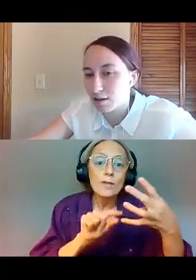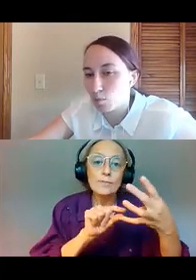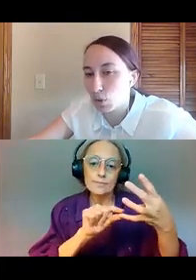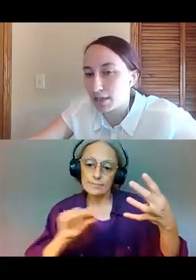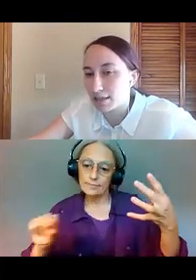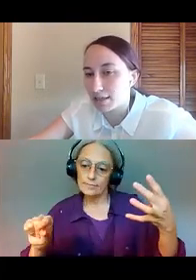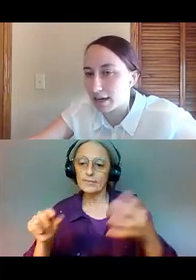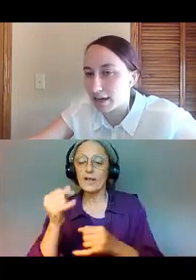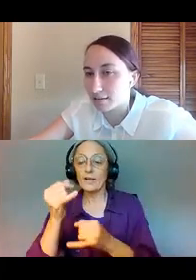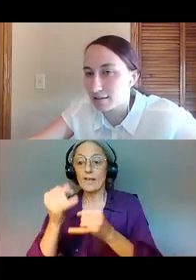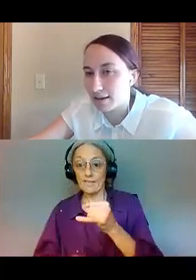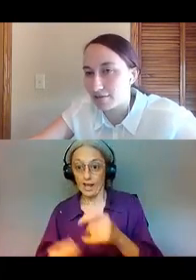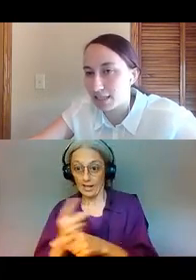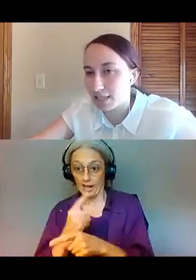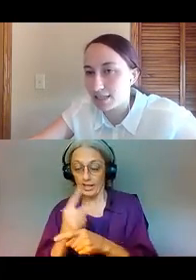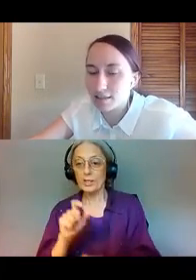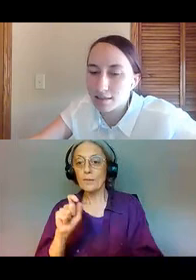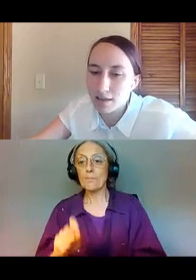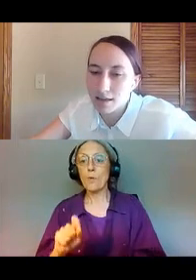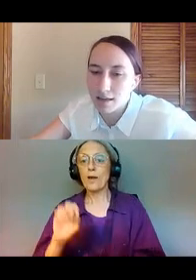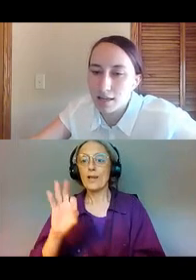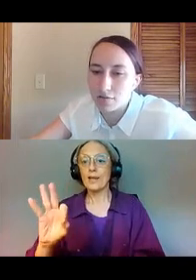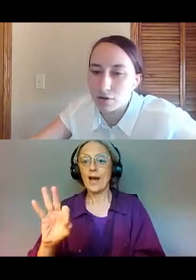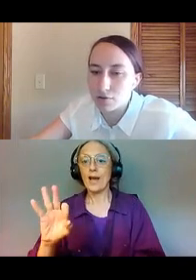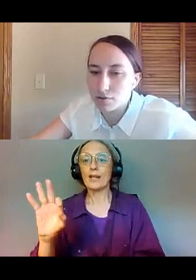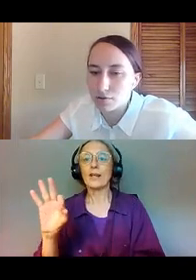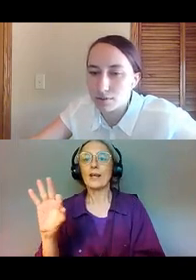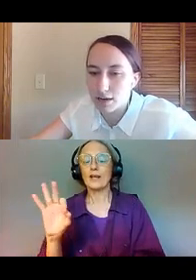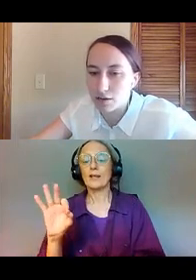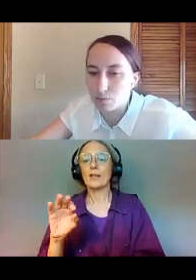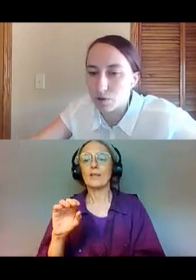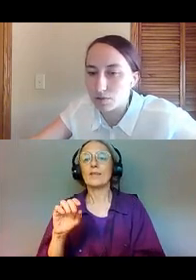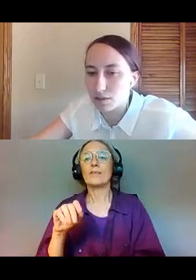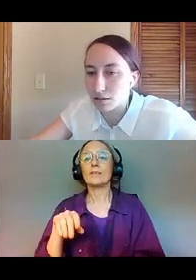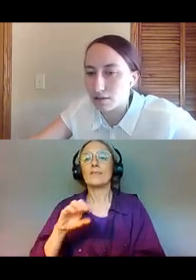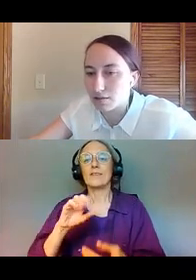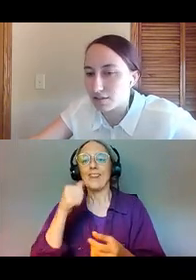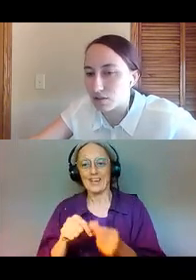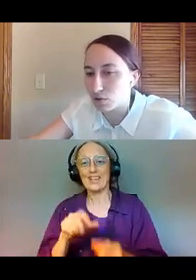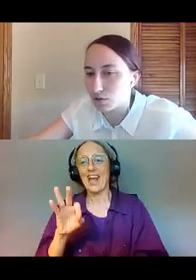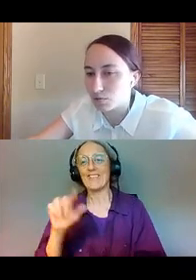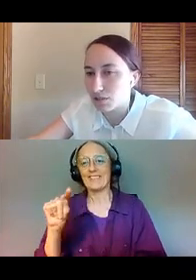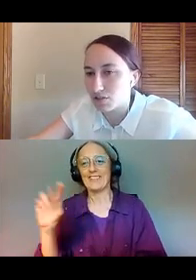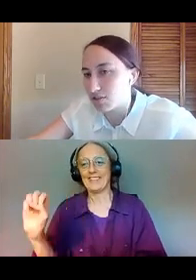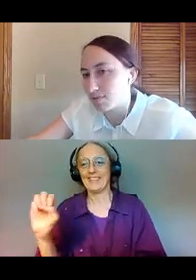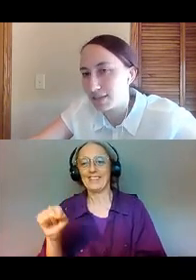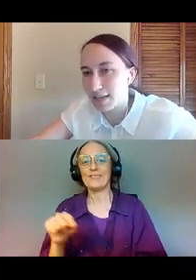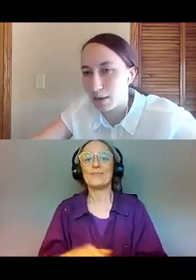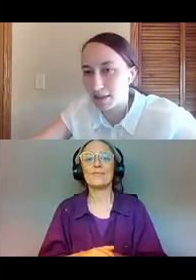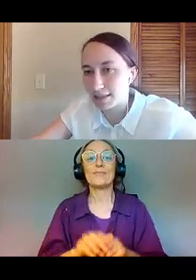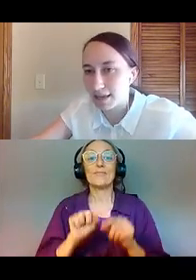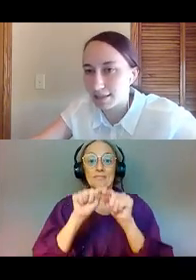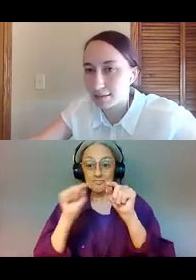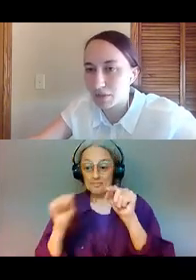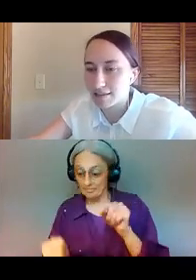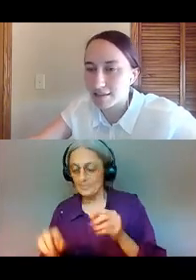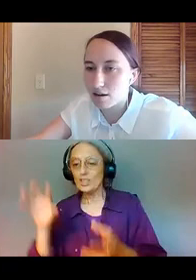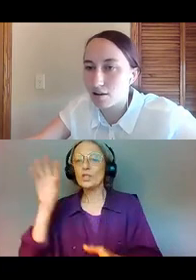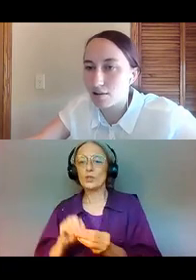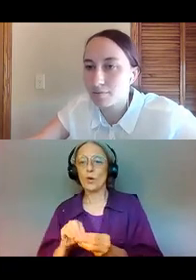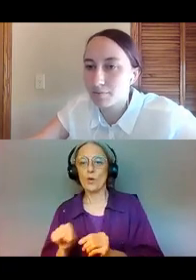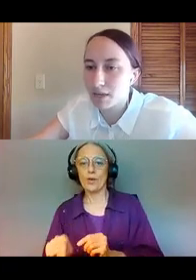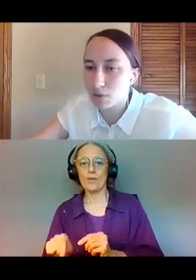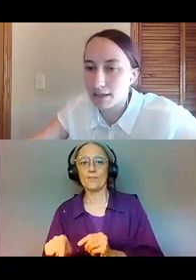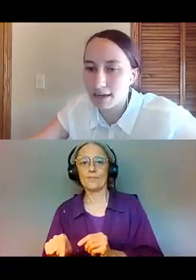the 0.9 FTEs. And if we scroll down, it will also give us the total, which is the same in this case because